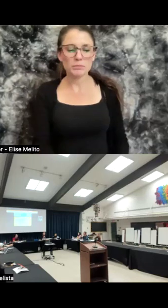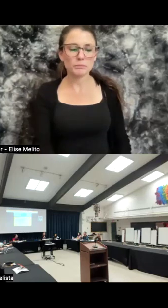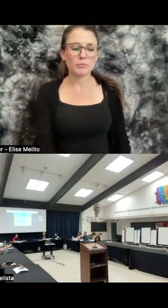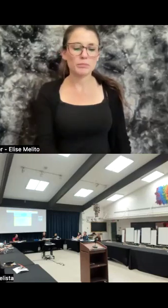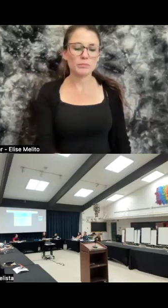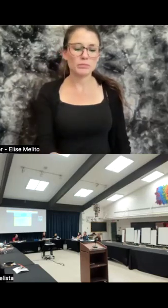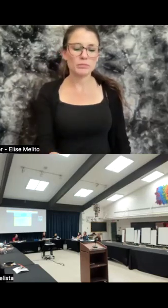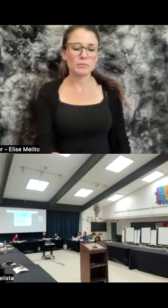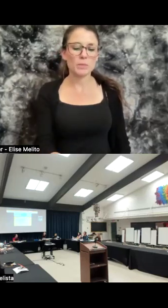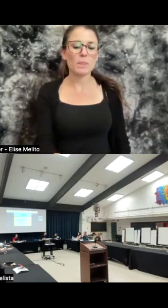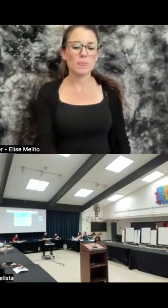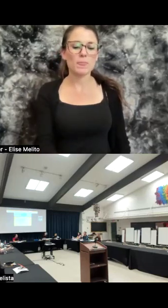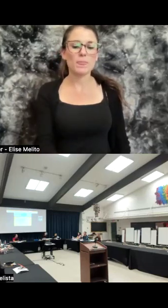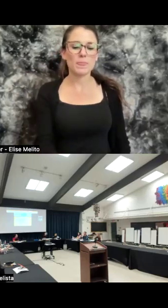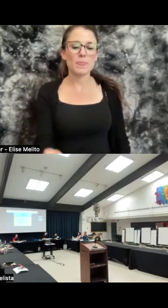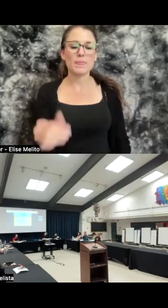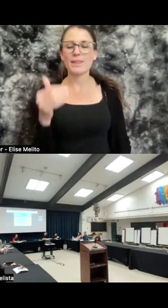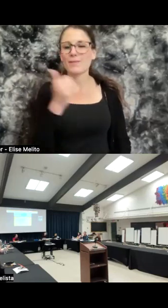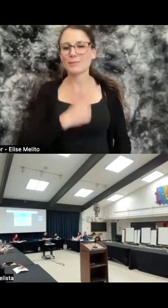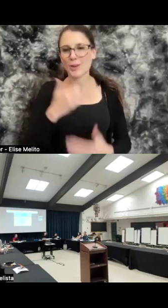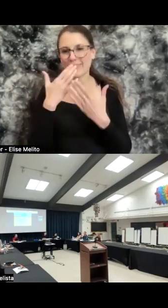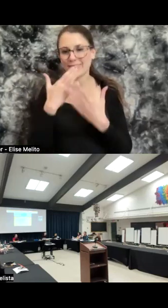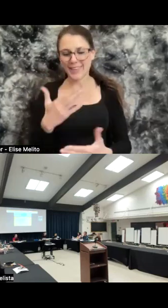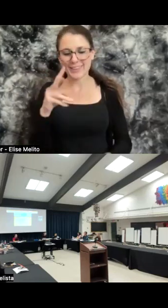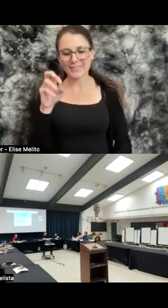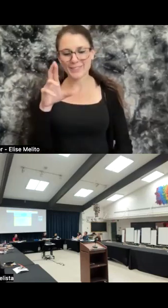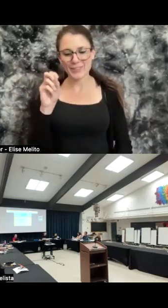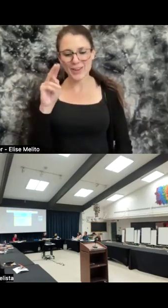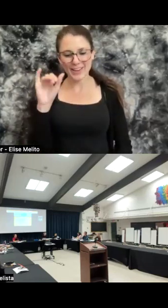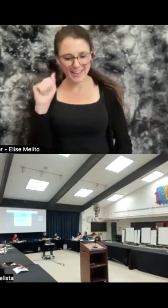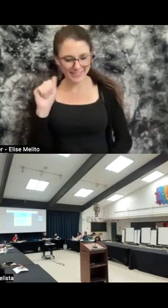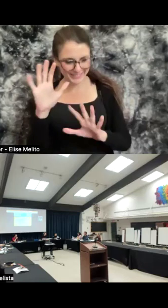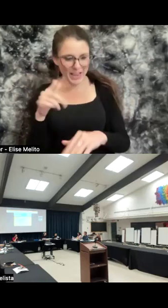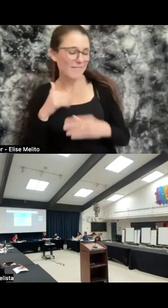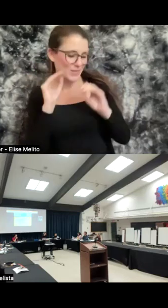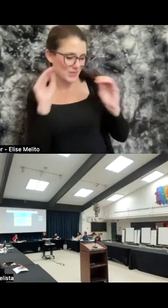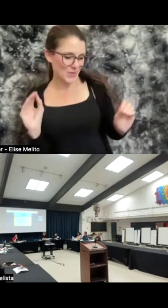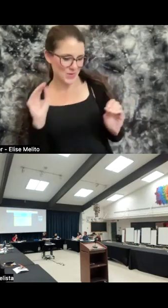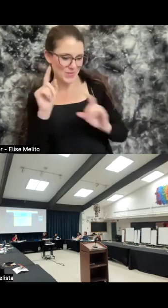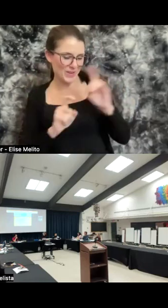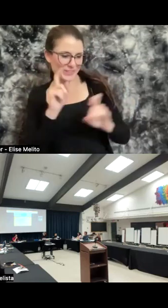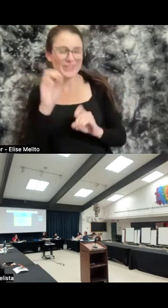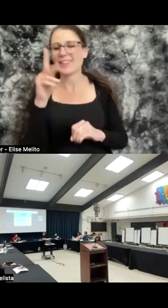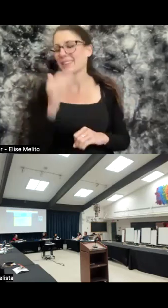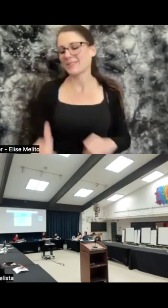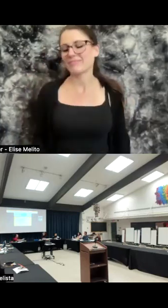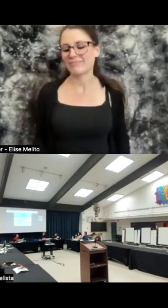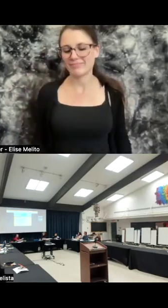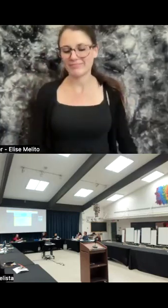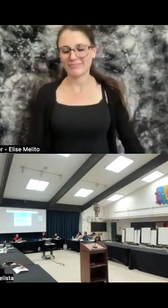sorry. Thank you, Veronica. I don't have any questions. Thank you. Thank